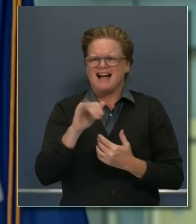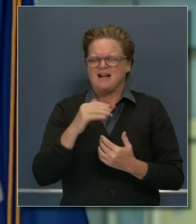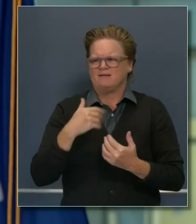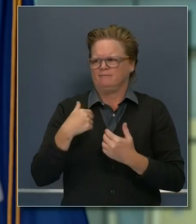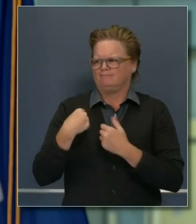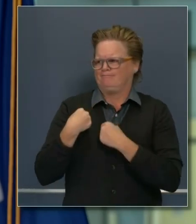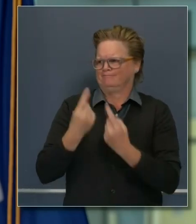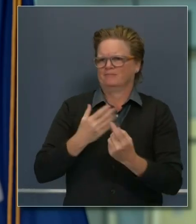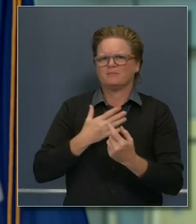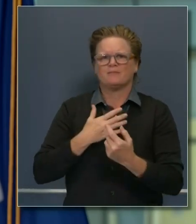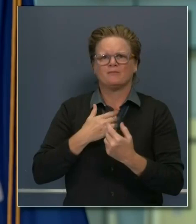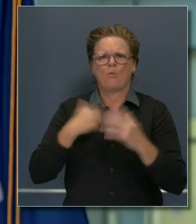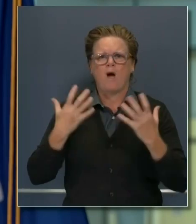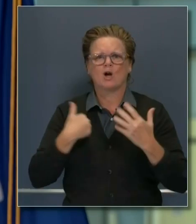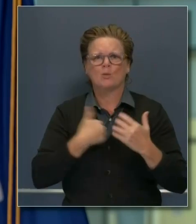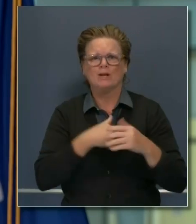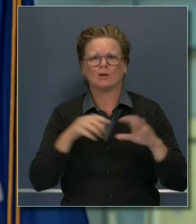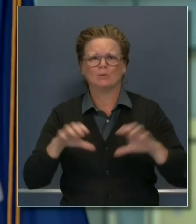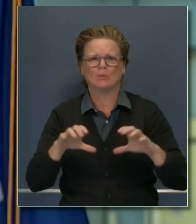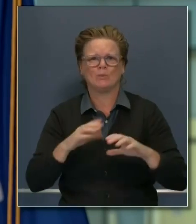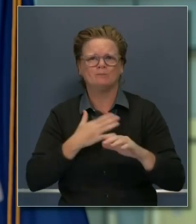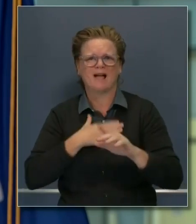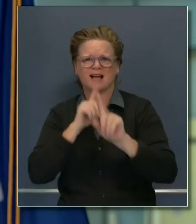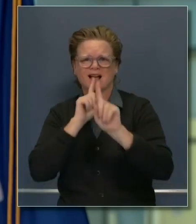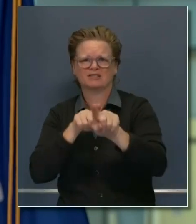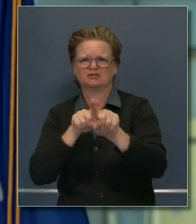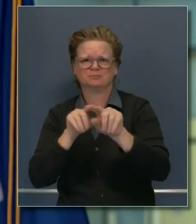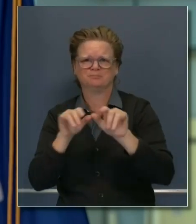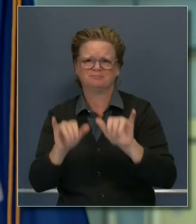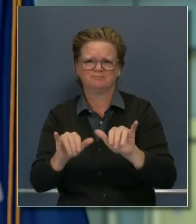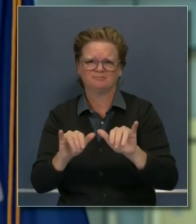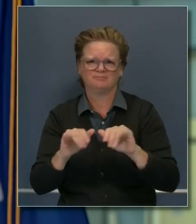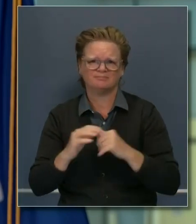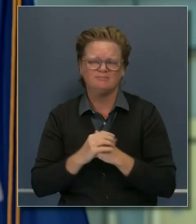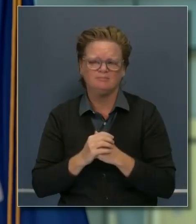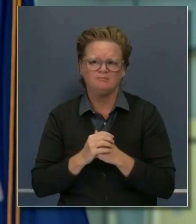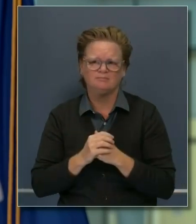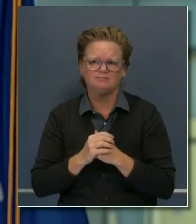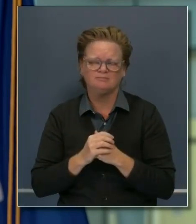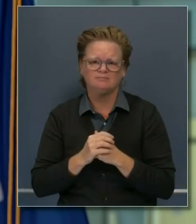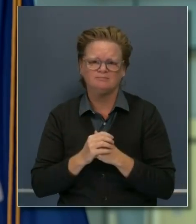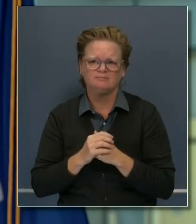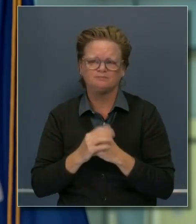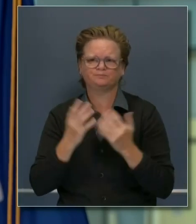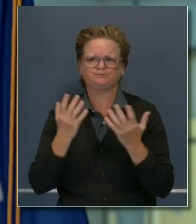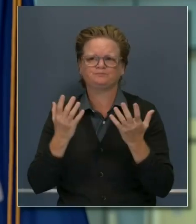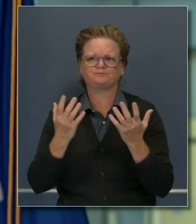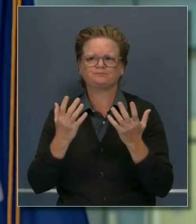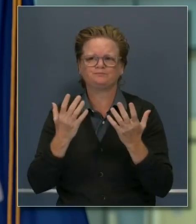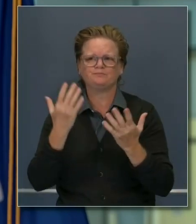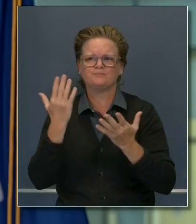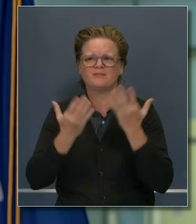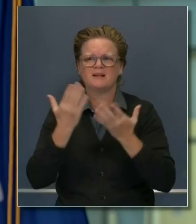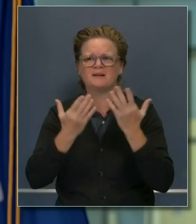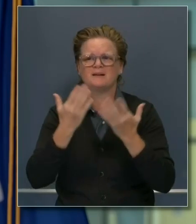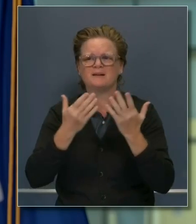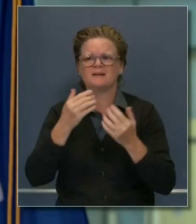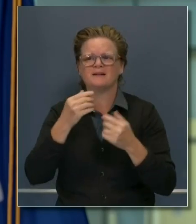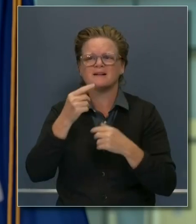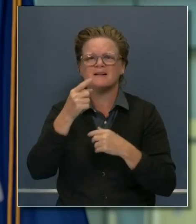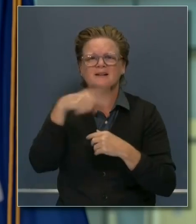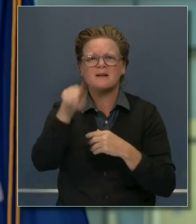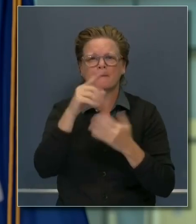were recently taken by this state that didn't generate the kind of attention perhaps that they deserved. And that is the fact that